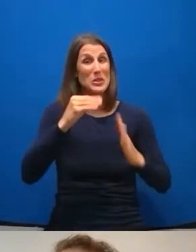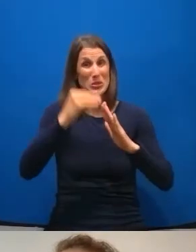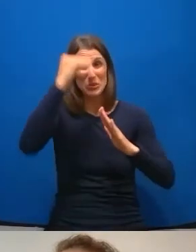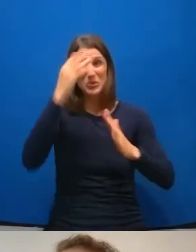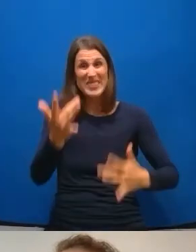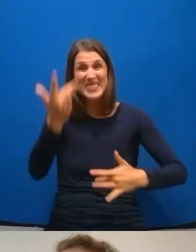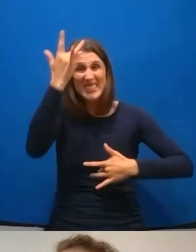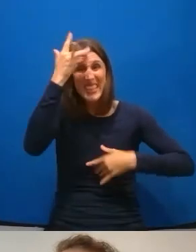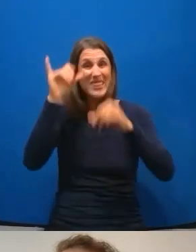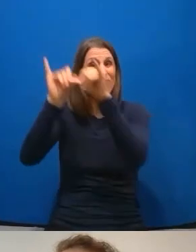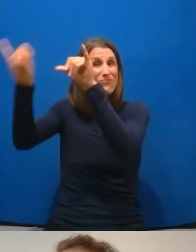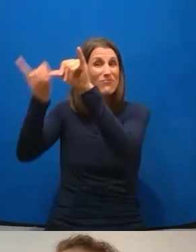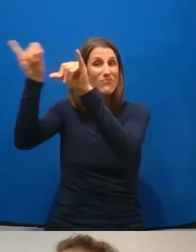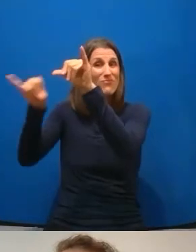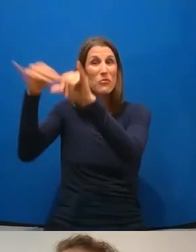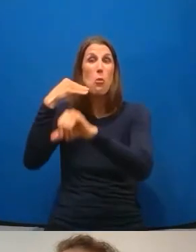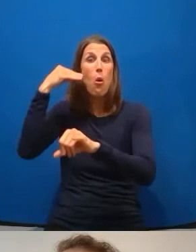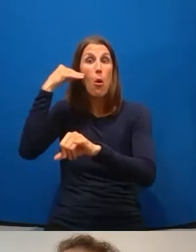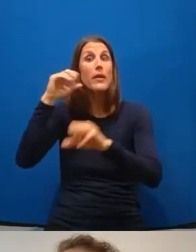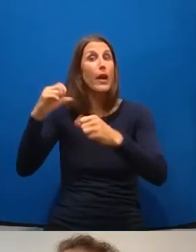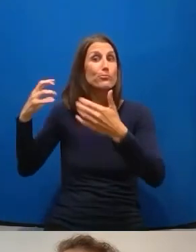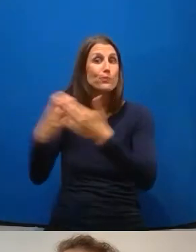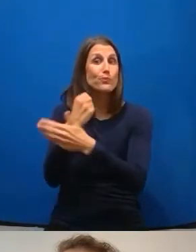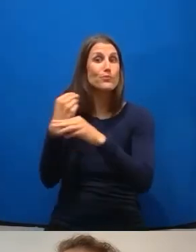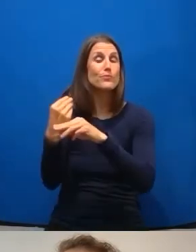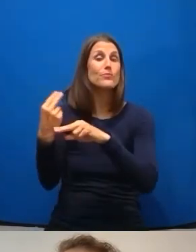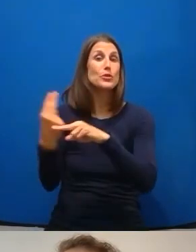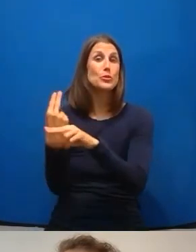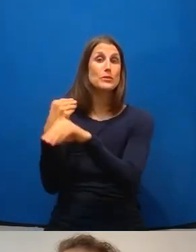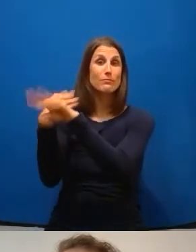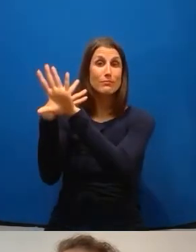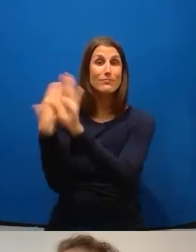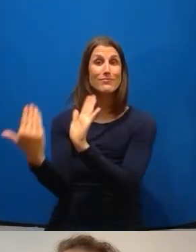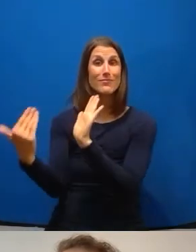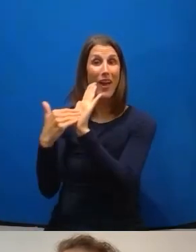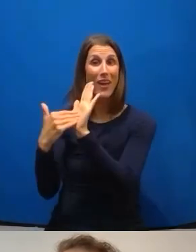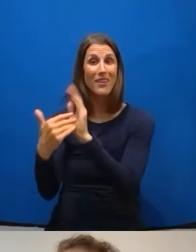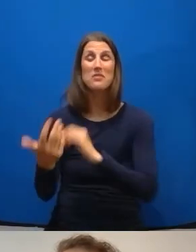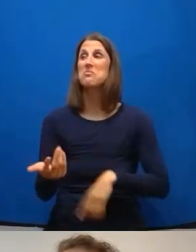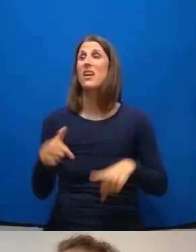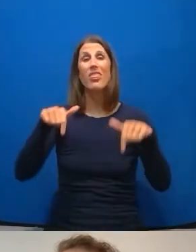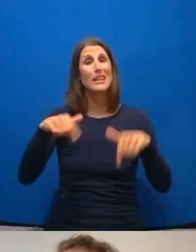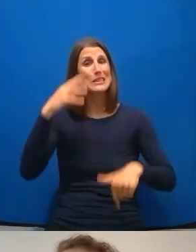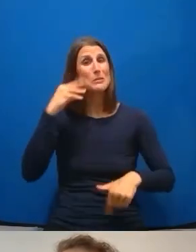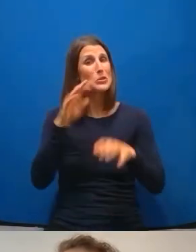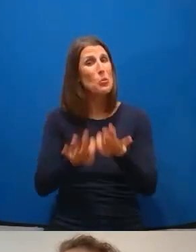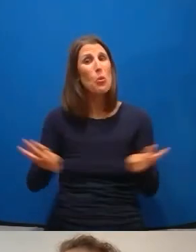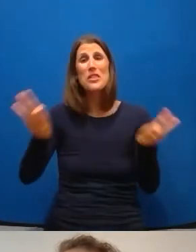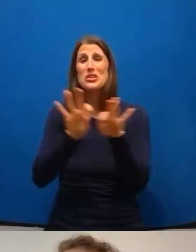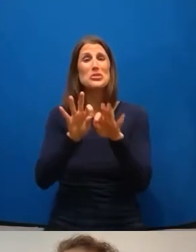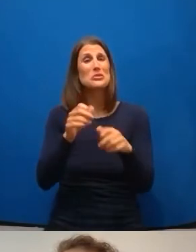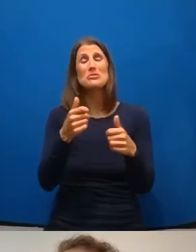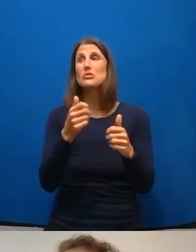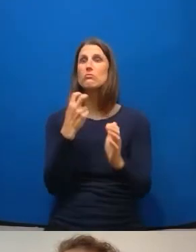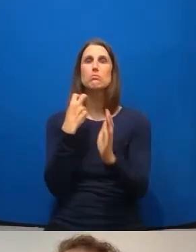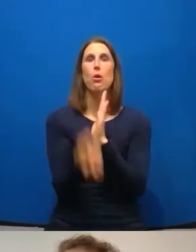reasons. So yeah, I think it's worthwhile to just dive in and try